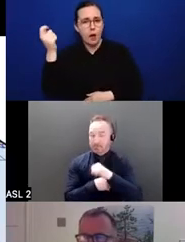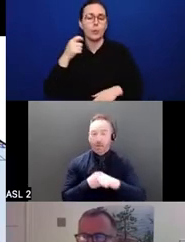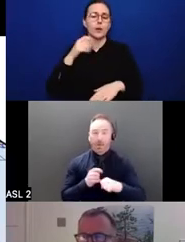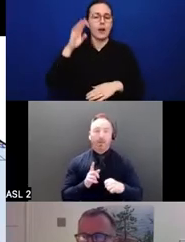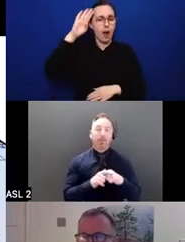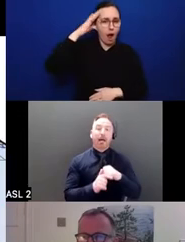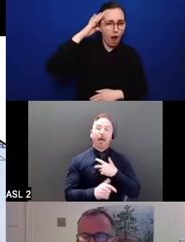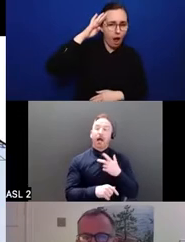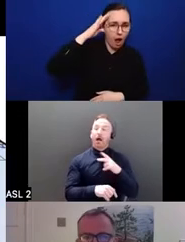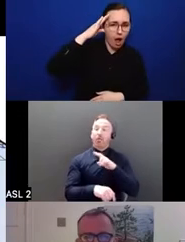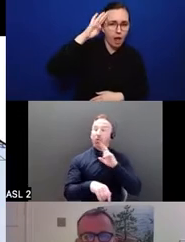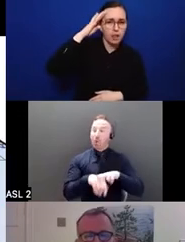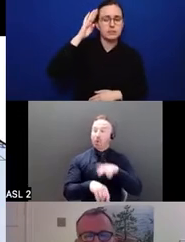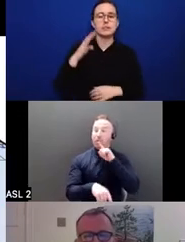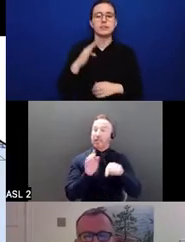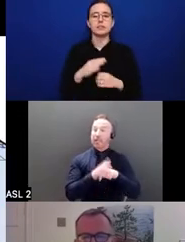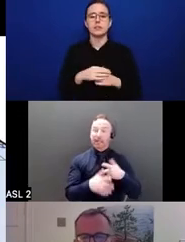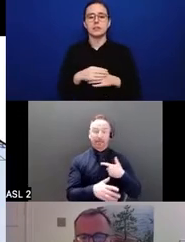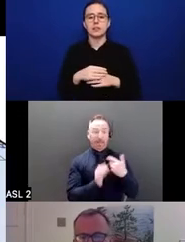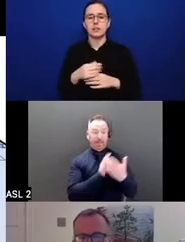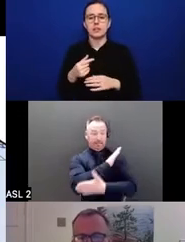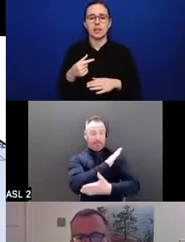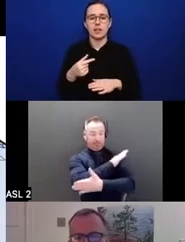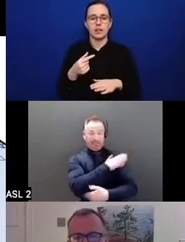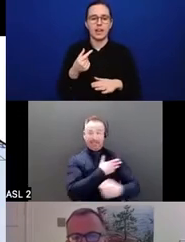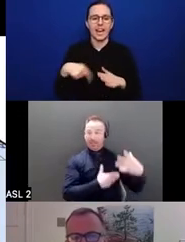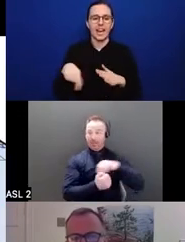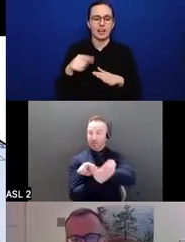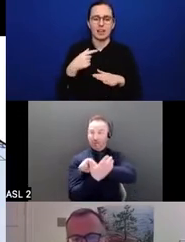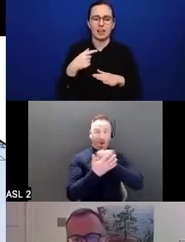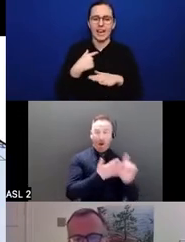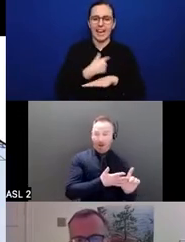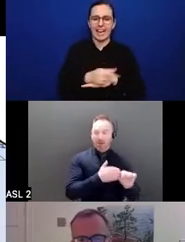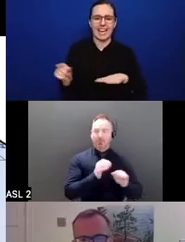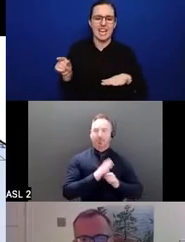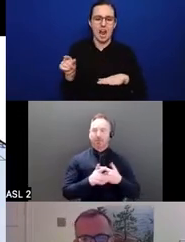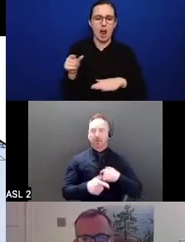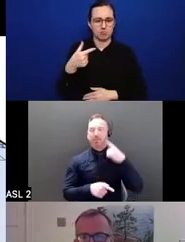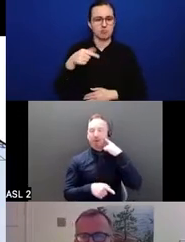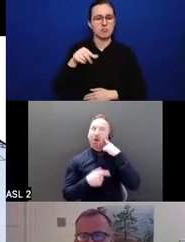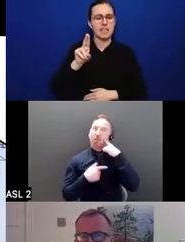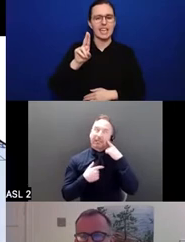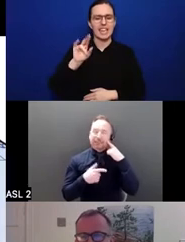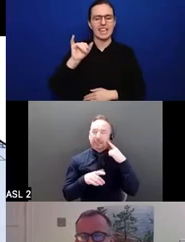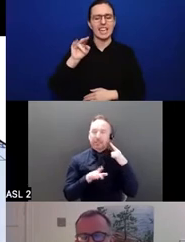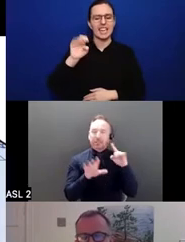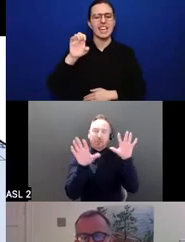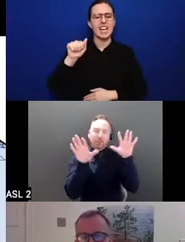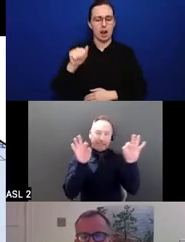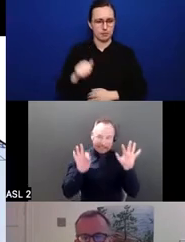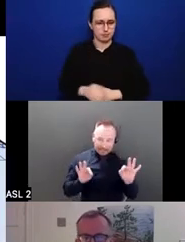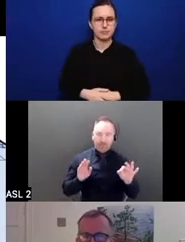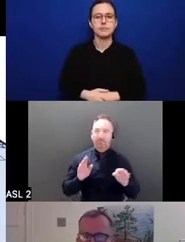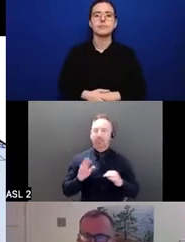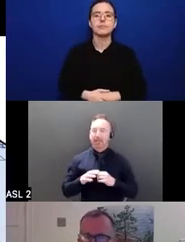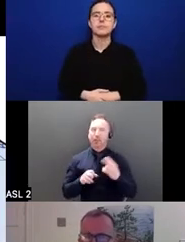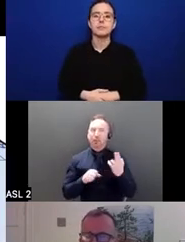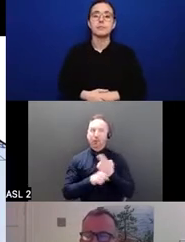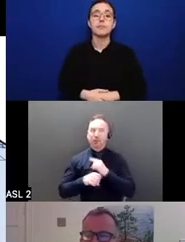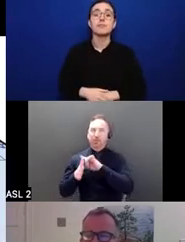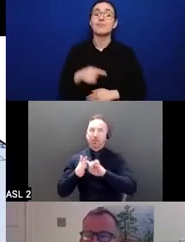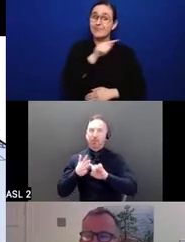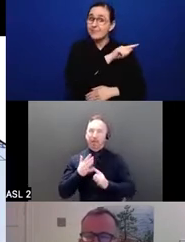loved to include more countries or include all countries, but we made some practical, pragmatic decisions in making these selections. Hopefully it's illustrative